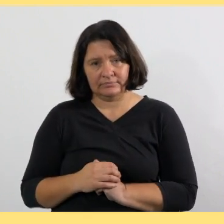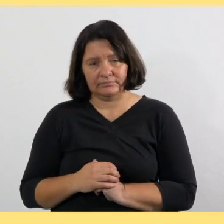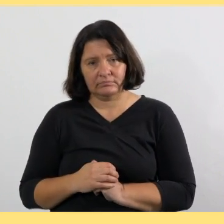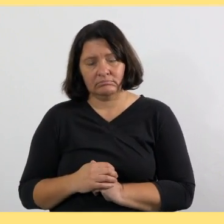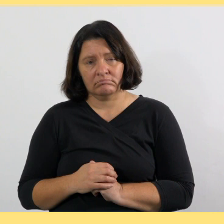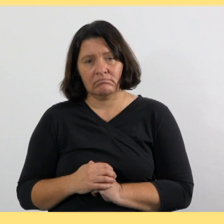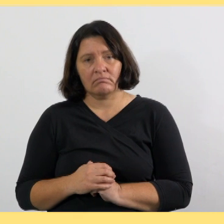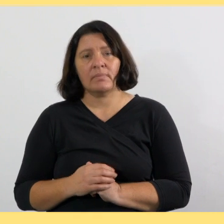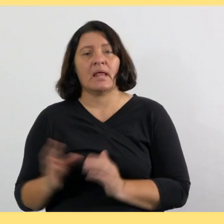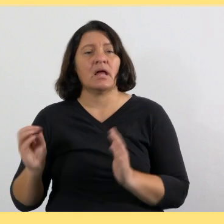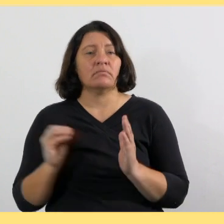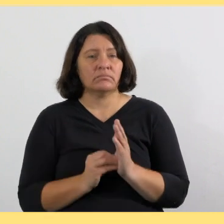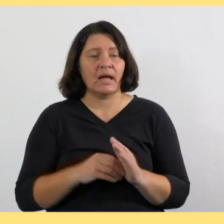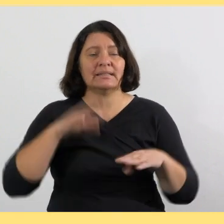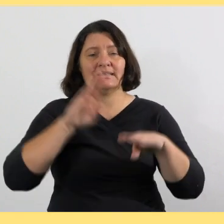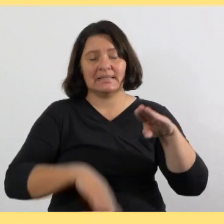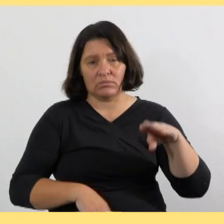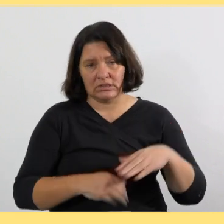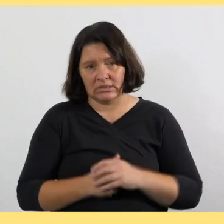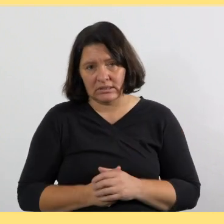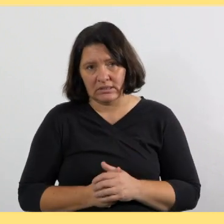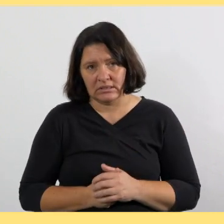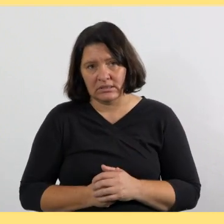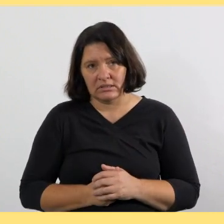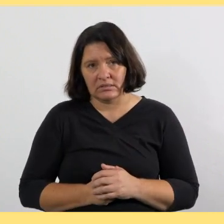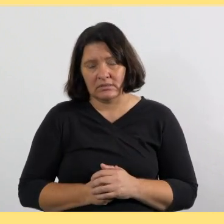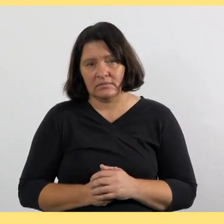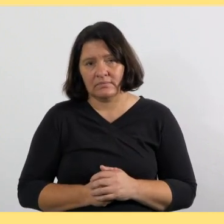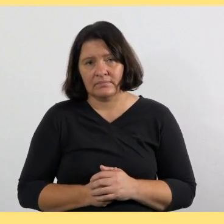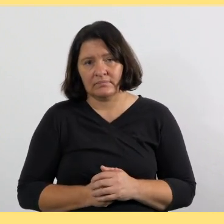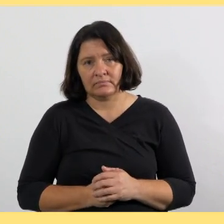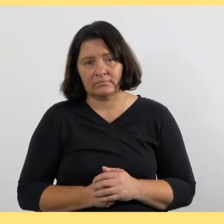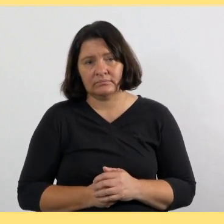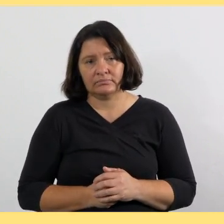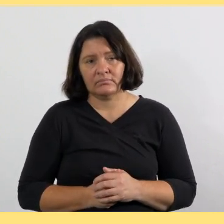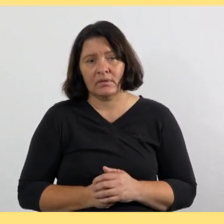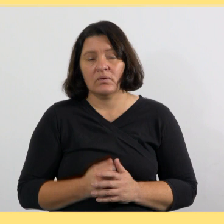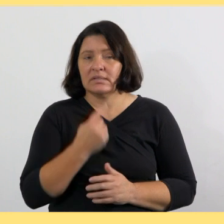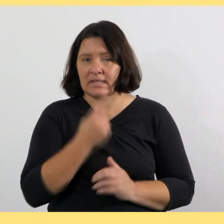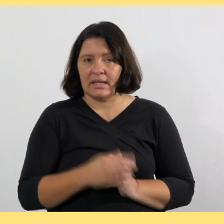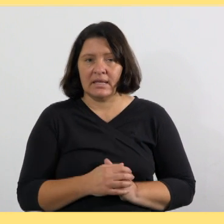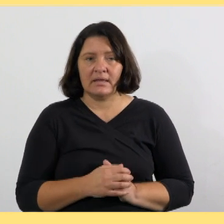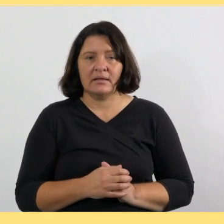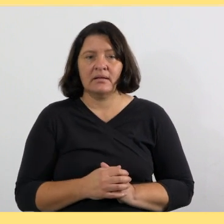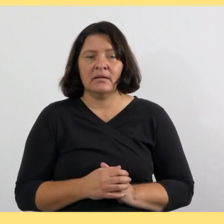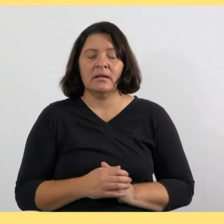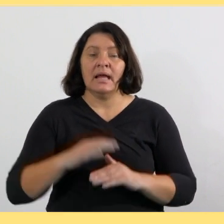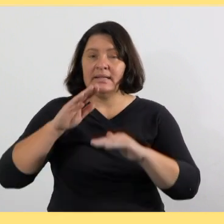24,220. I will then record the discounts. I'll come here and I'll say